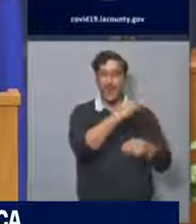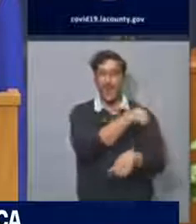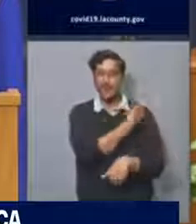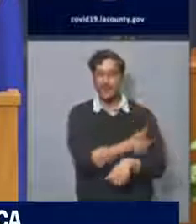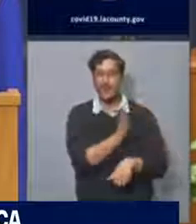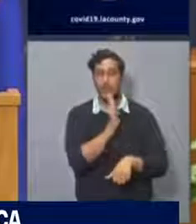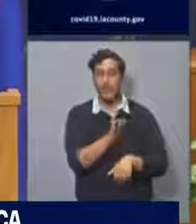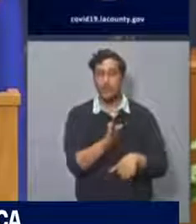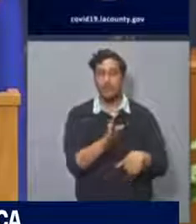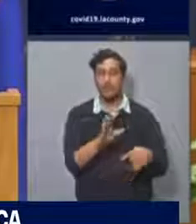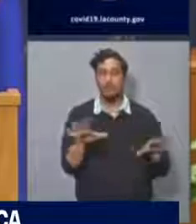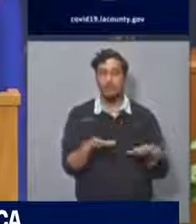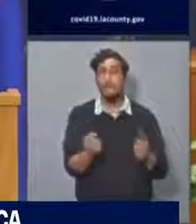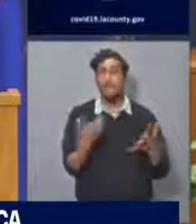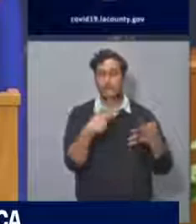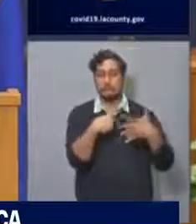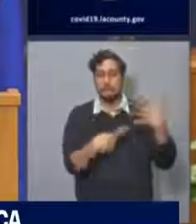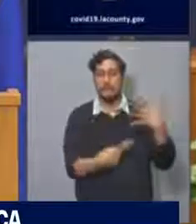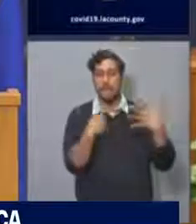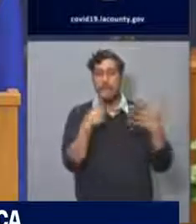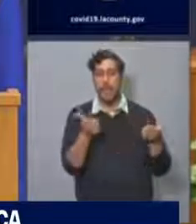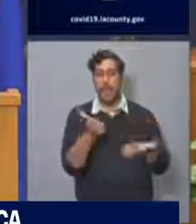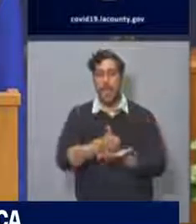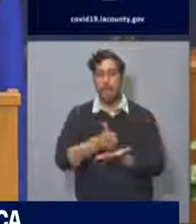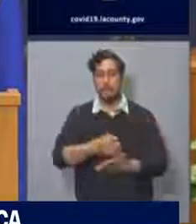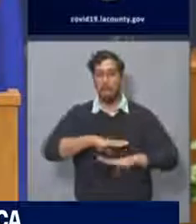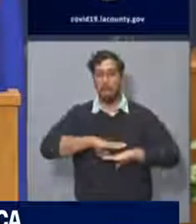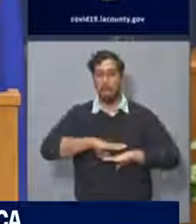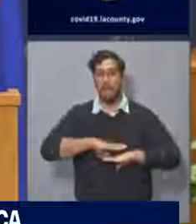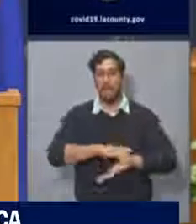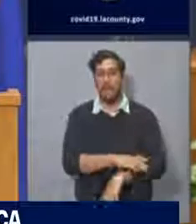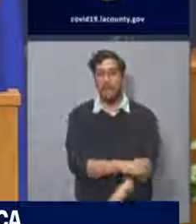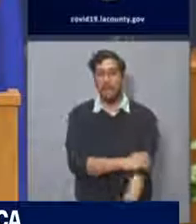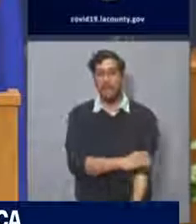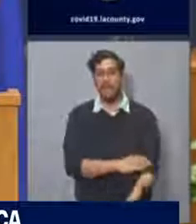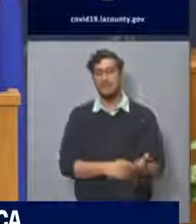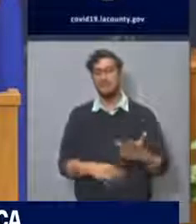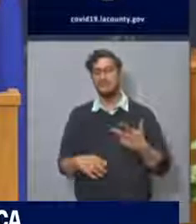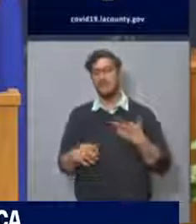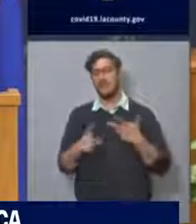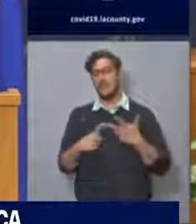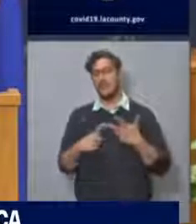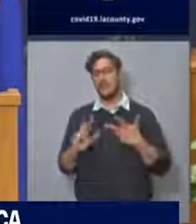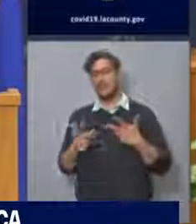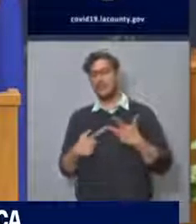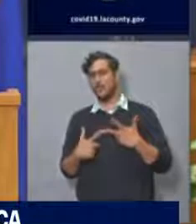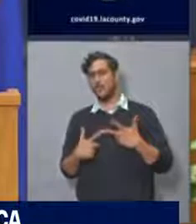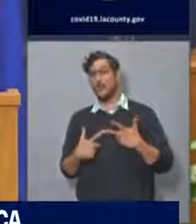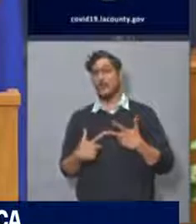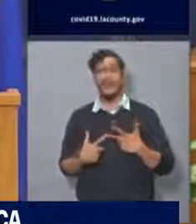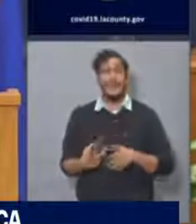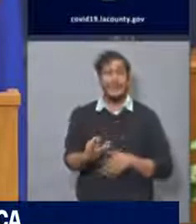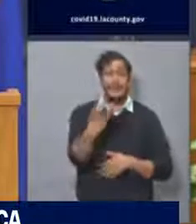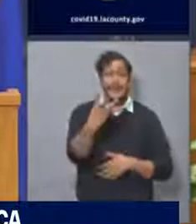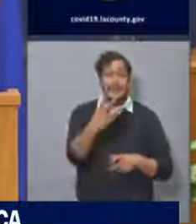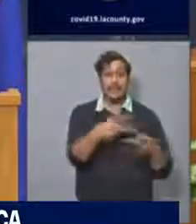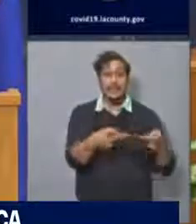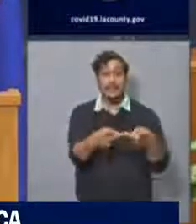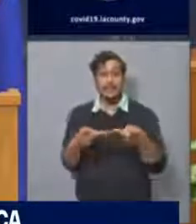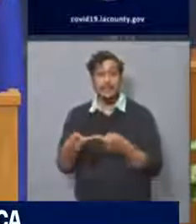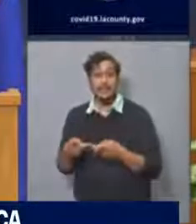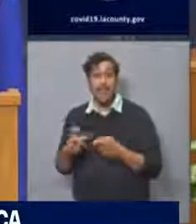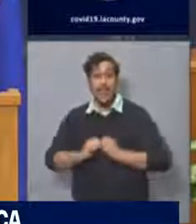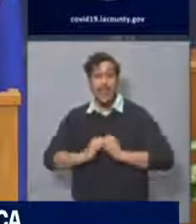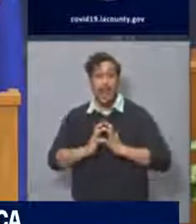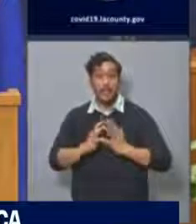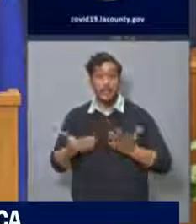needs. I'll turn it to Dr. Frere for the second question, but I'll touch briefly on the third. The 6 sites that we will be launching